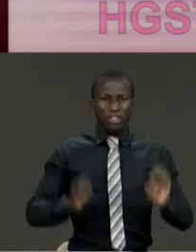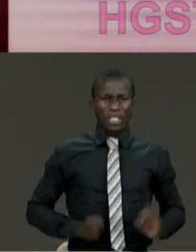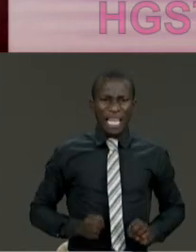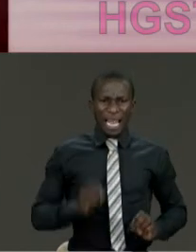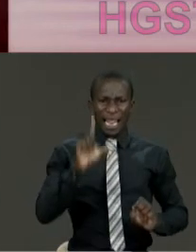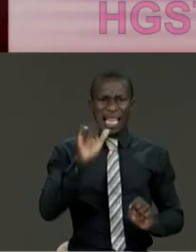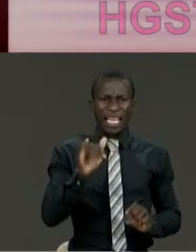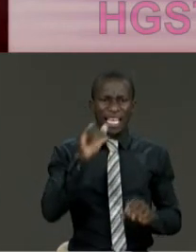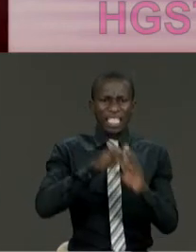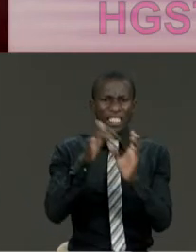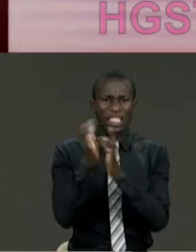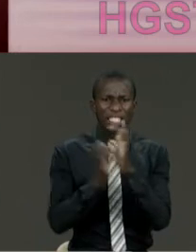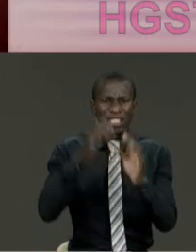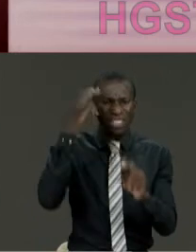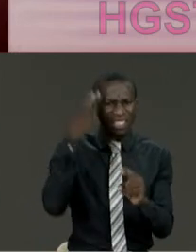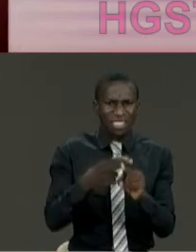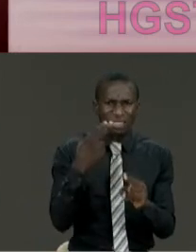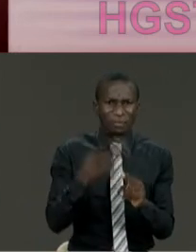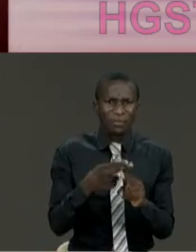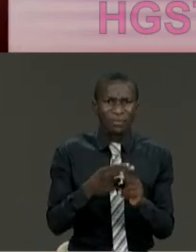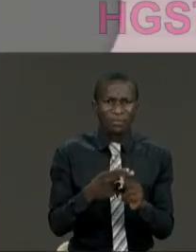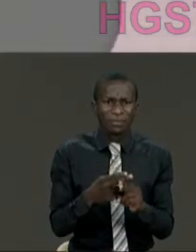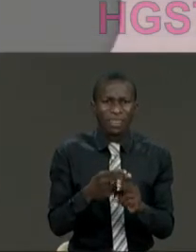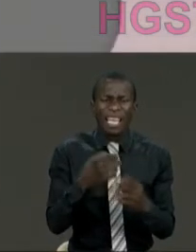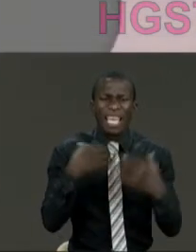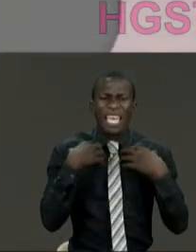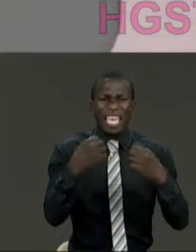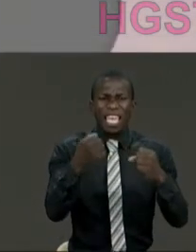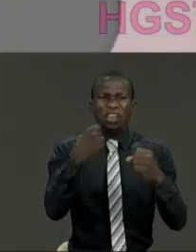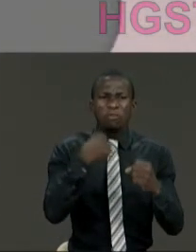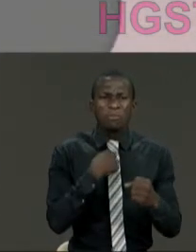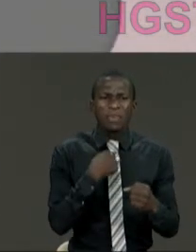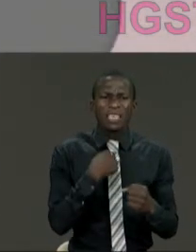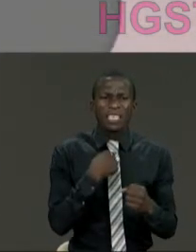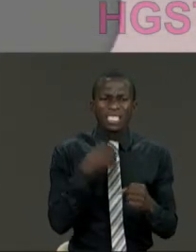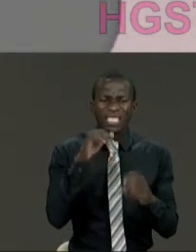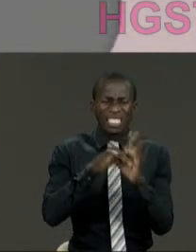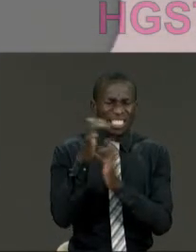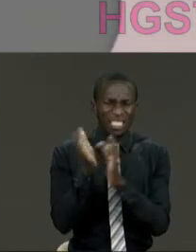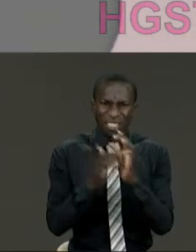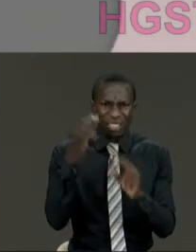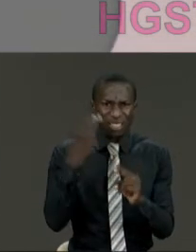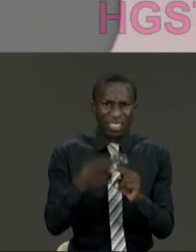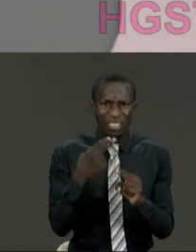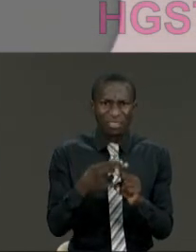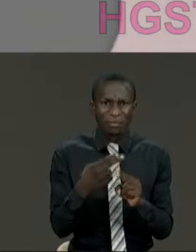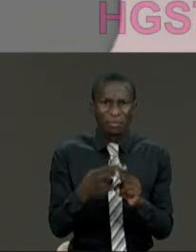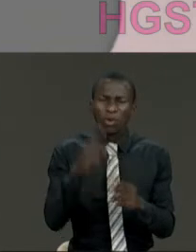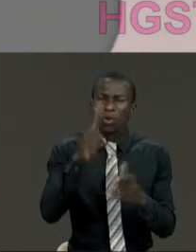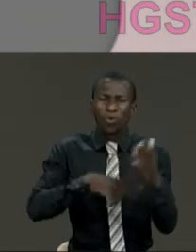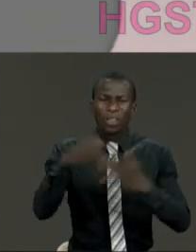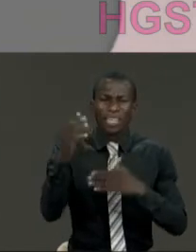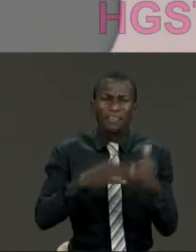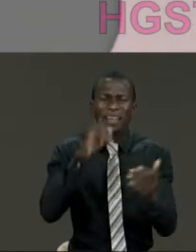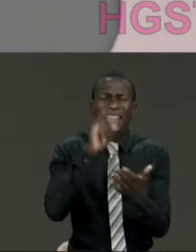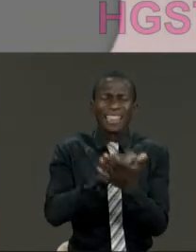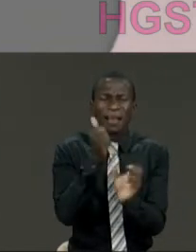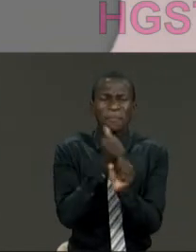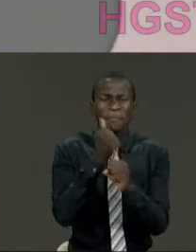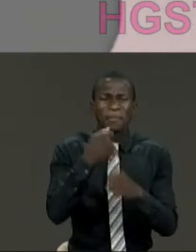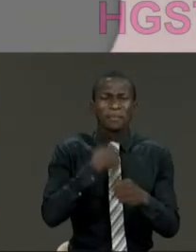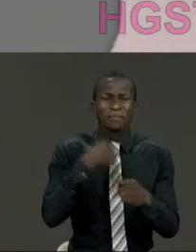me emotionally in the name of Jesus. Heal me emotionally in the name of Jesus. Whatever make me to be frustrated